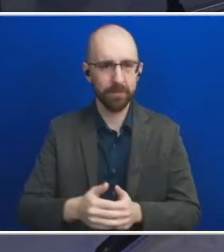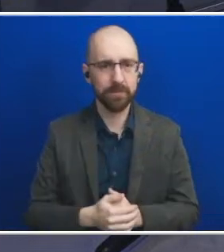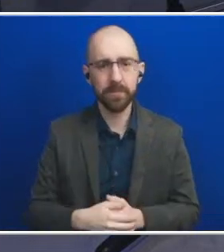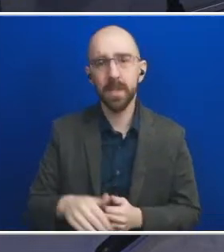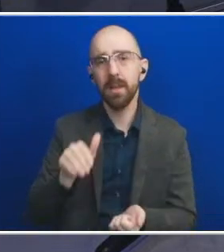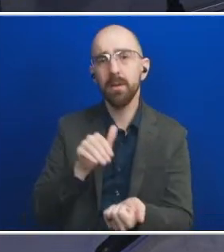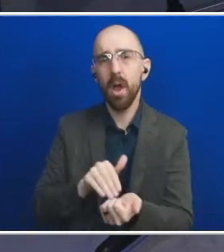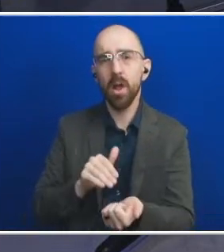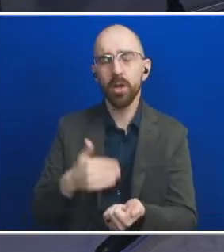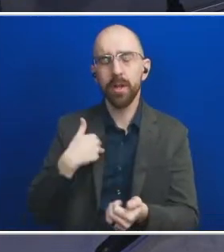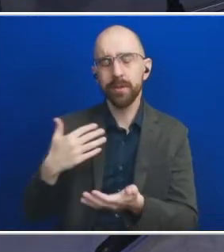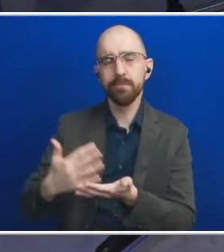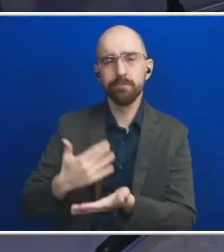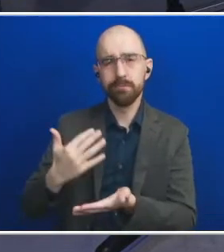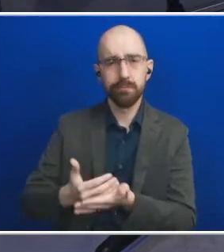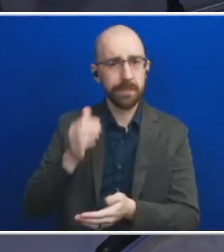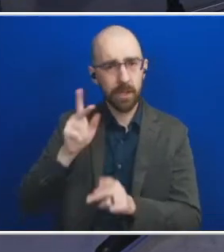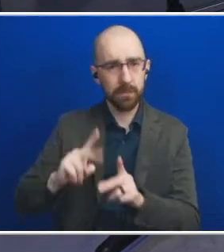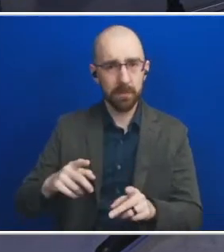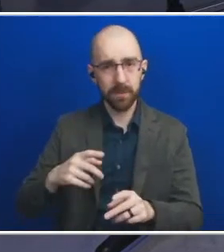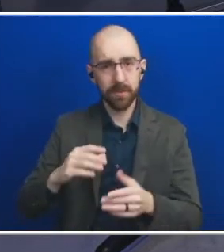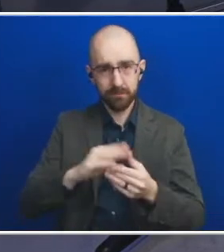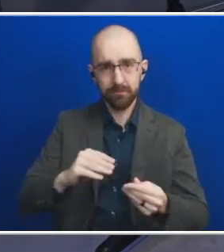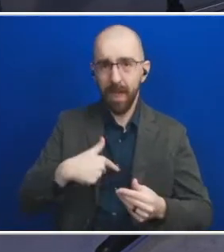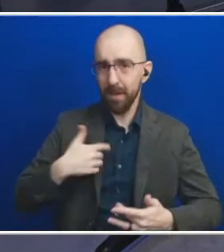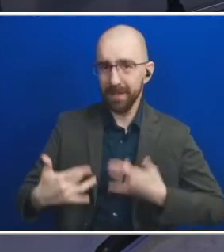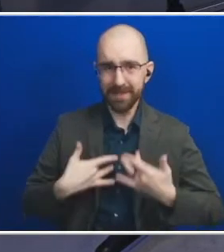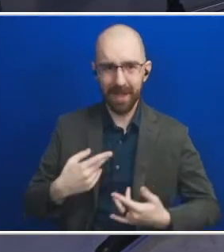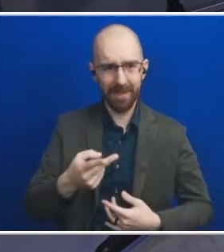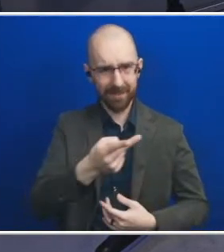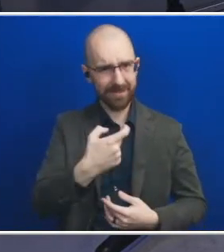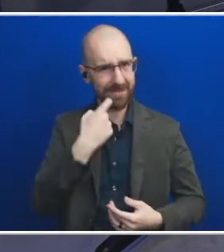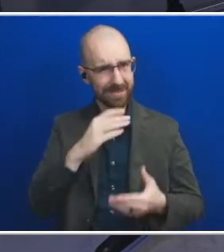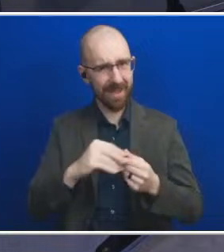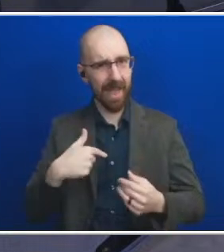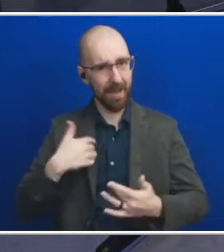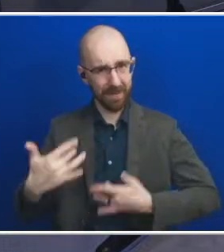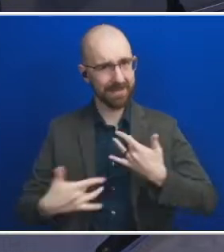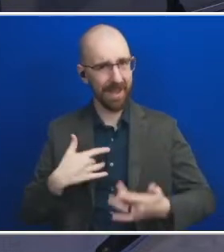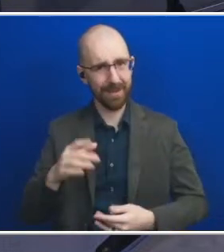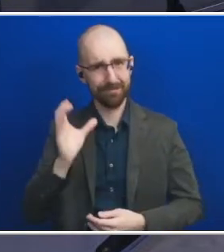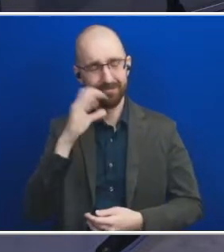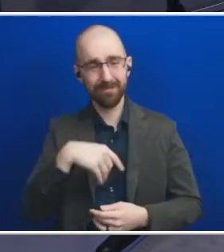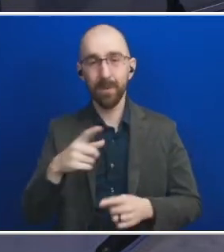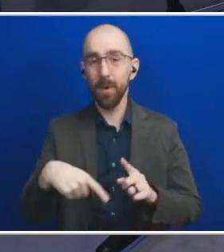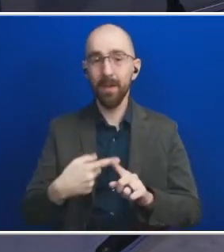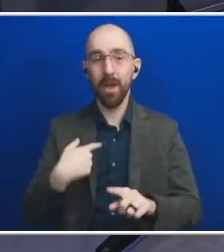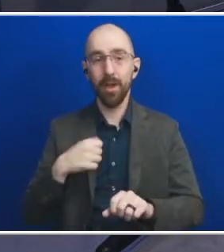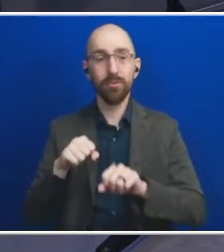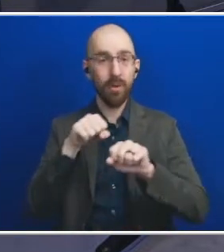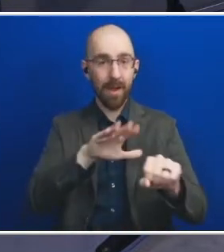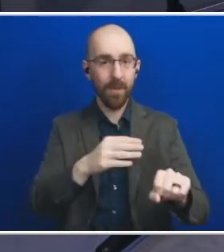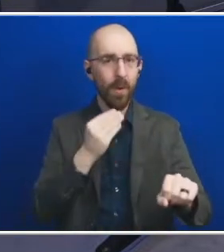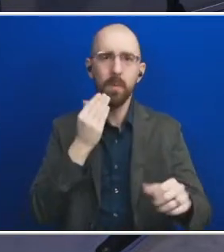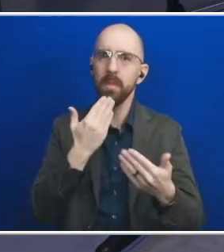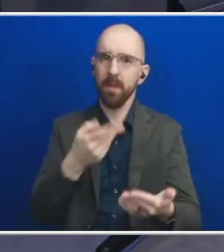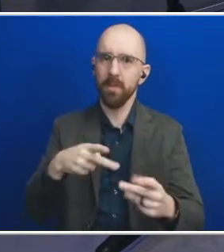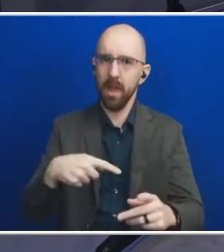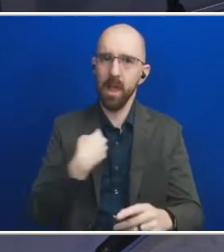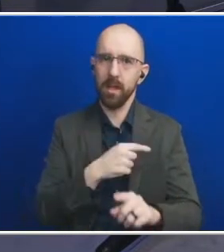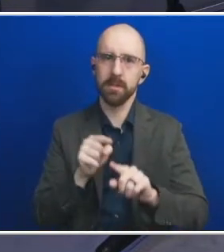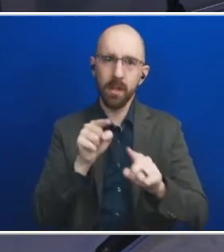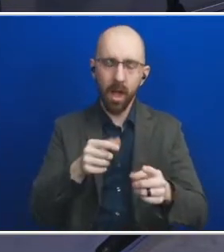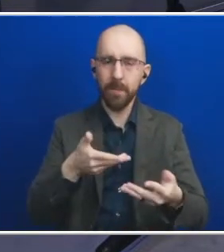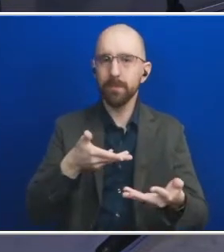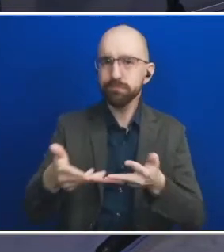excited to get going on that when it comes to chemo. And I have to tell you, when I was driving out to their house, thank you for letting us come out and spend some time with you at your home, but